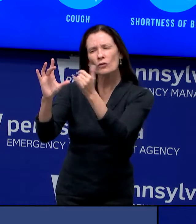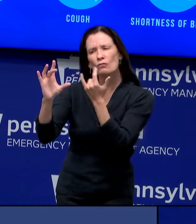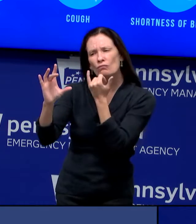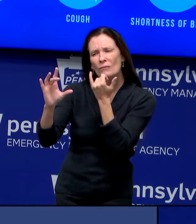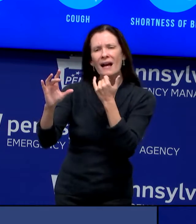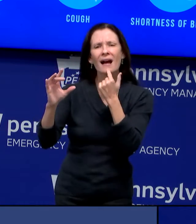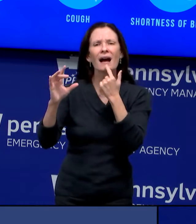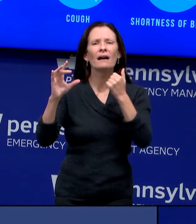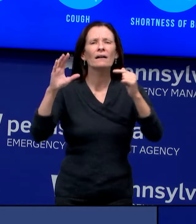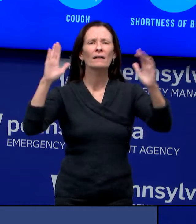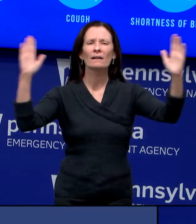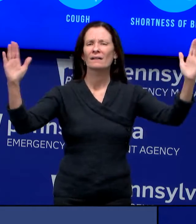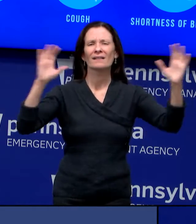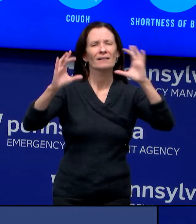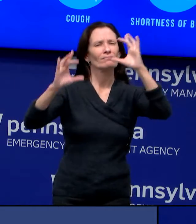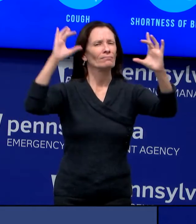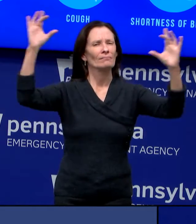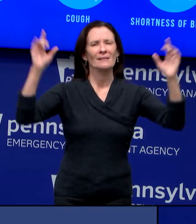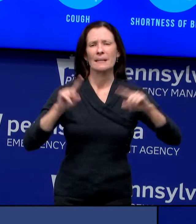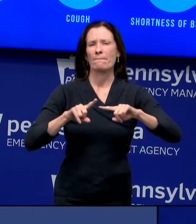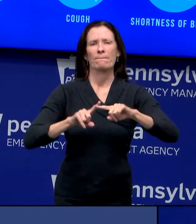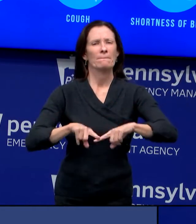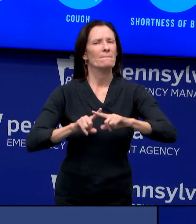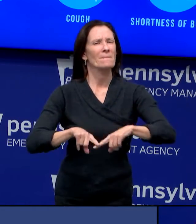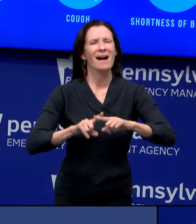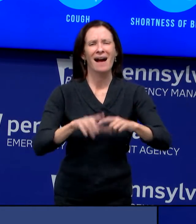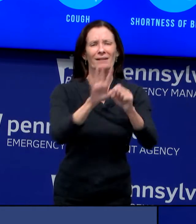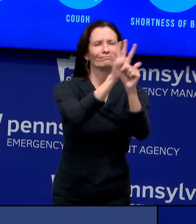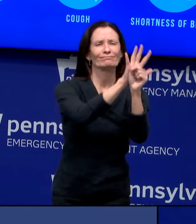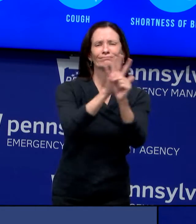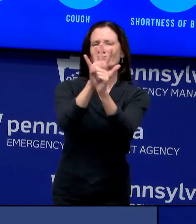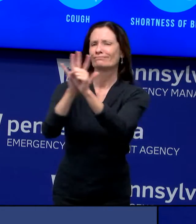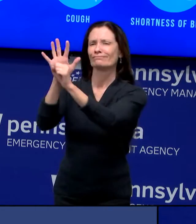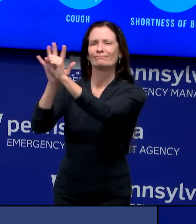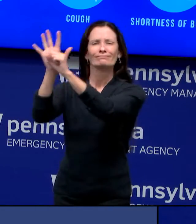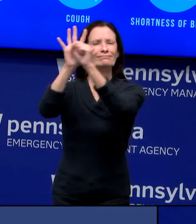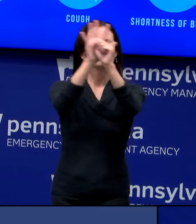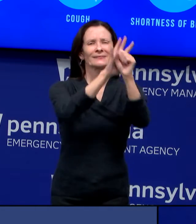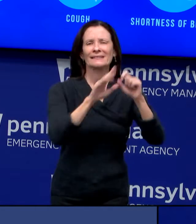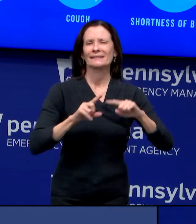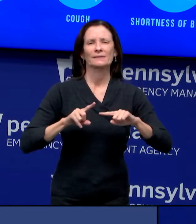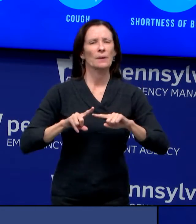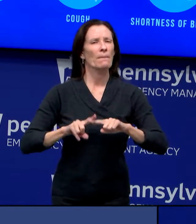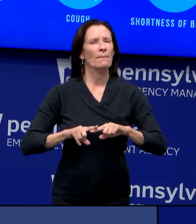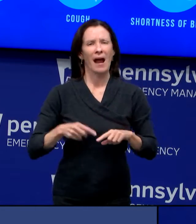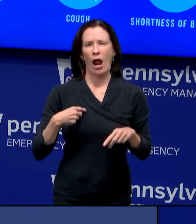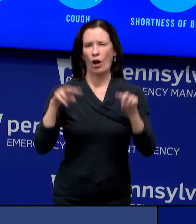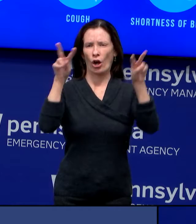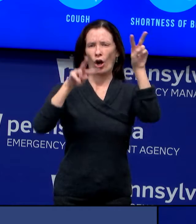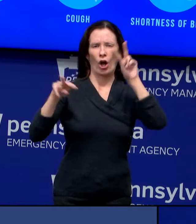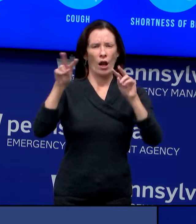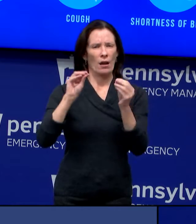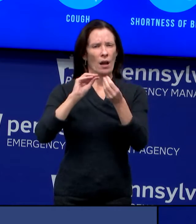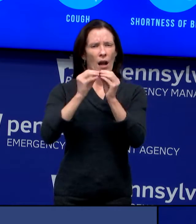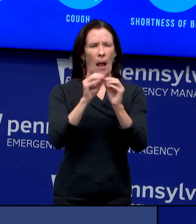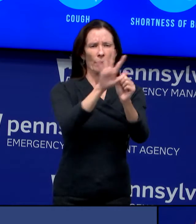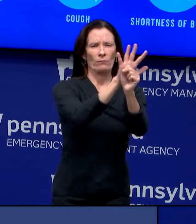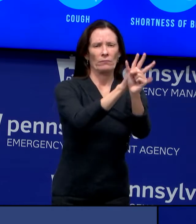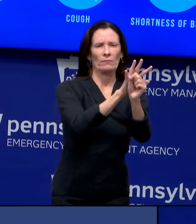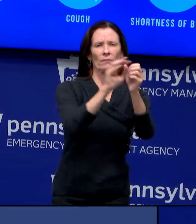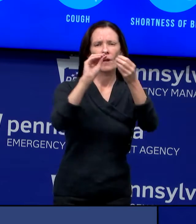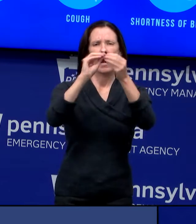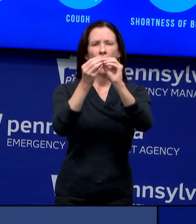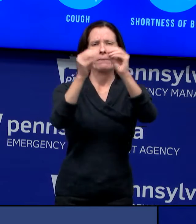which measures the cumulative number of new confirmed cases per county over the last 14 days, using